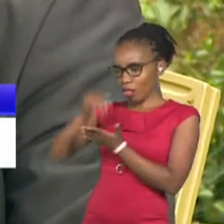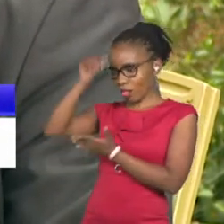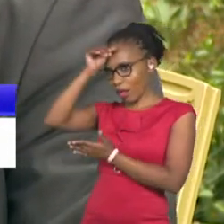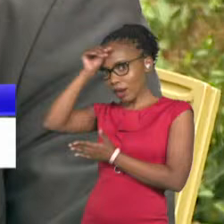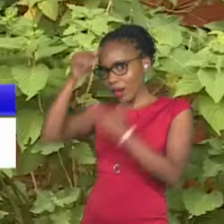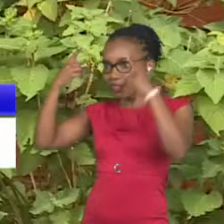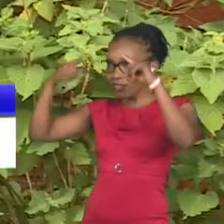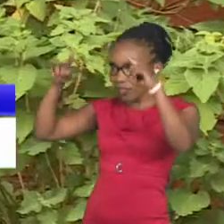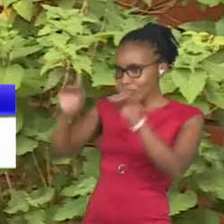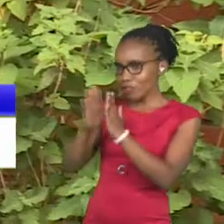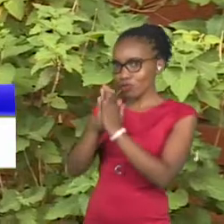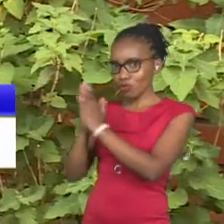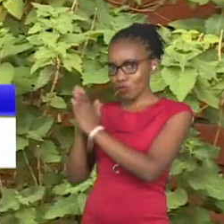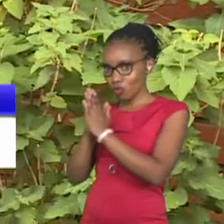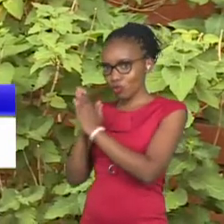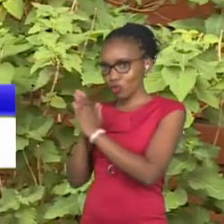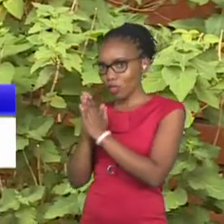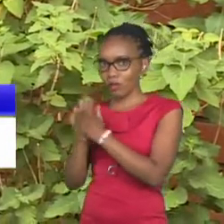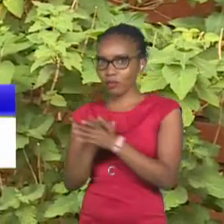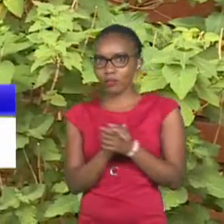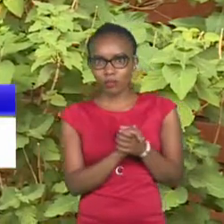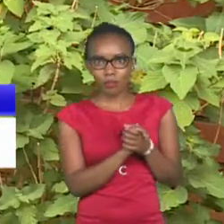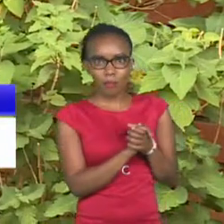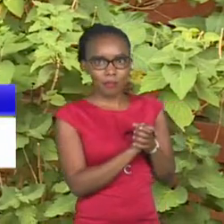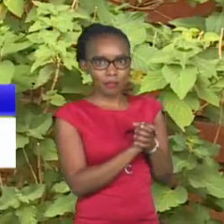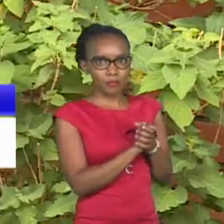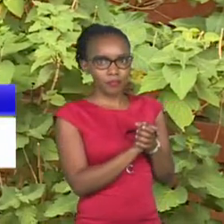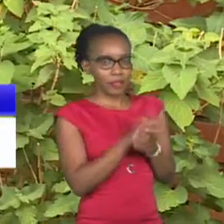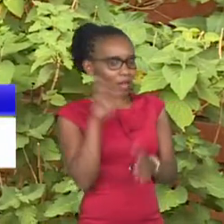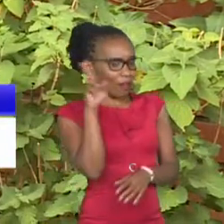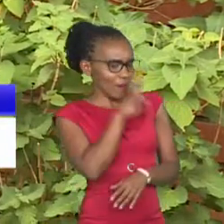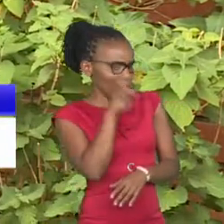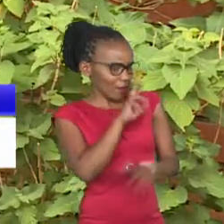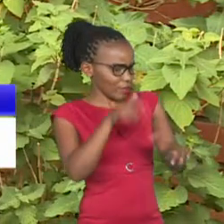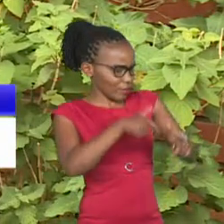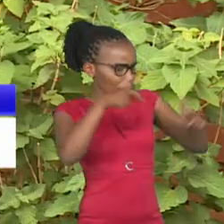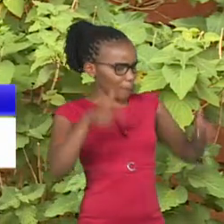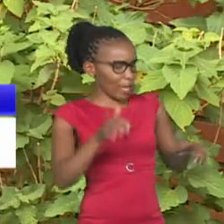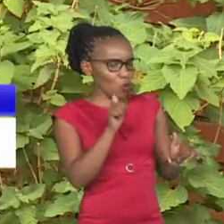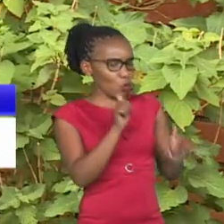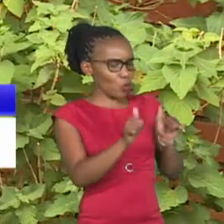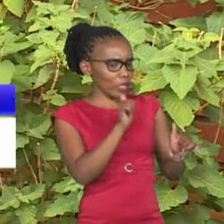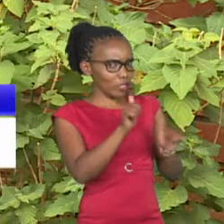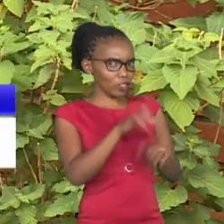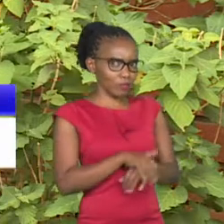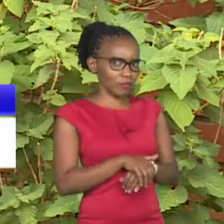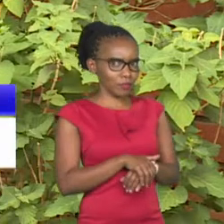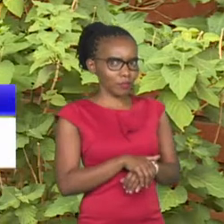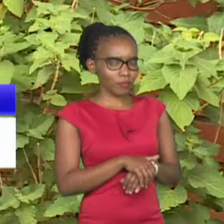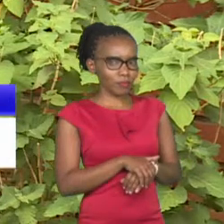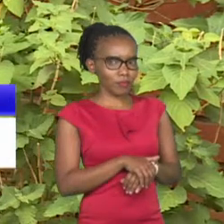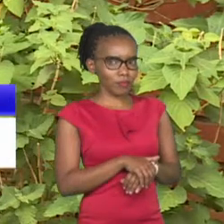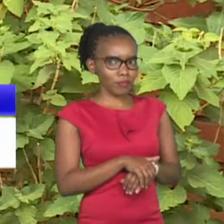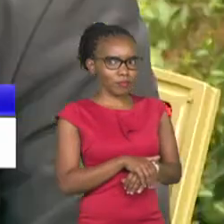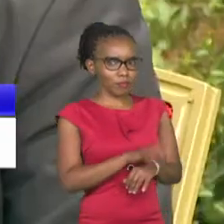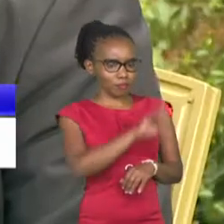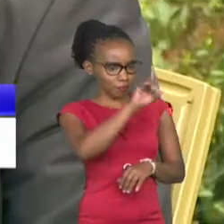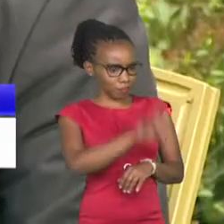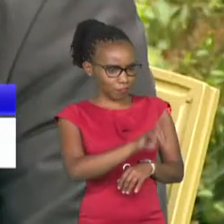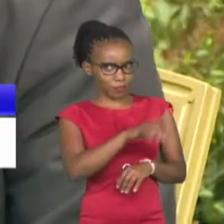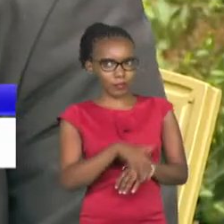success stories. Which is the biggest risk you've taken, and how did that leave you? What position did that leave you?